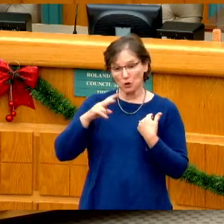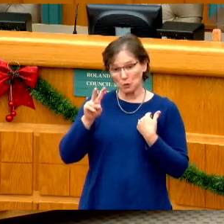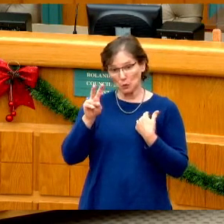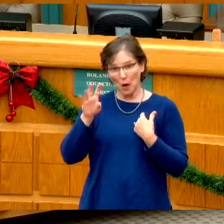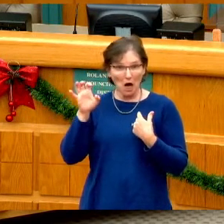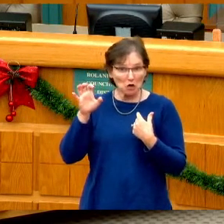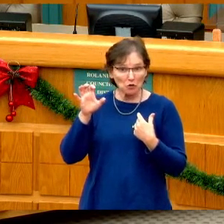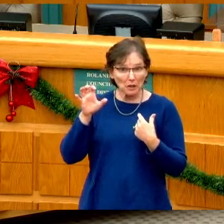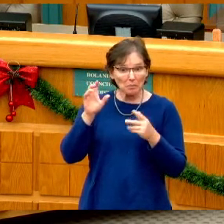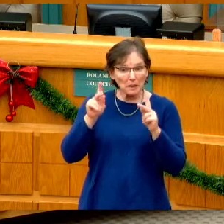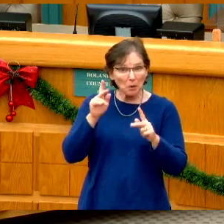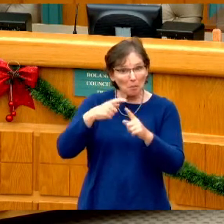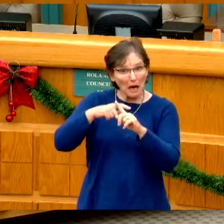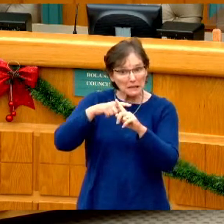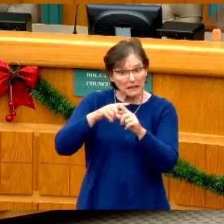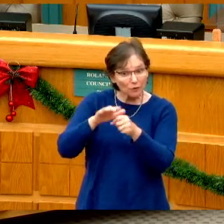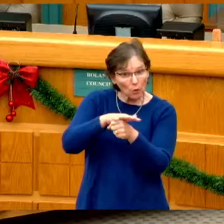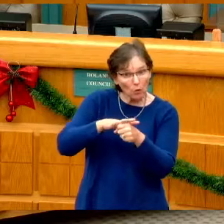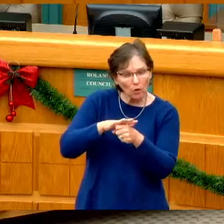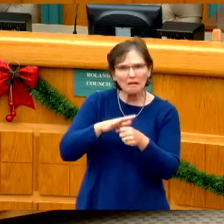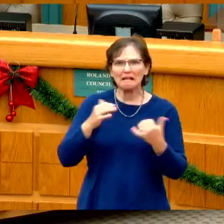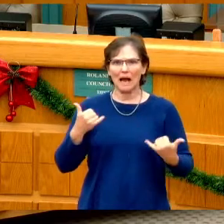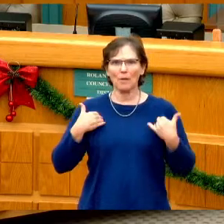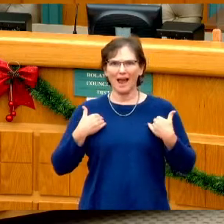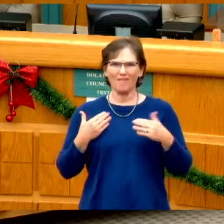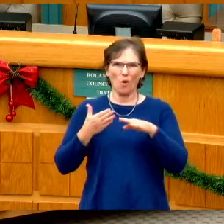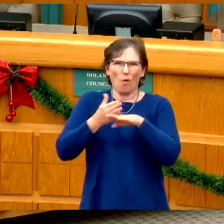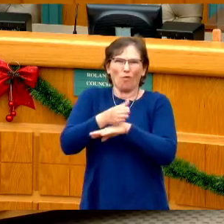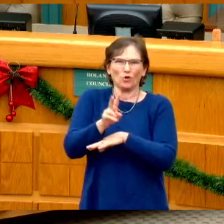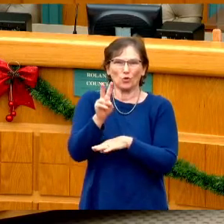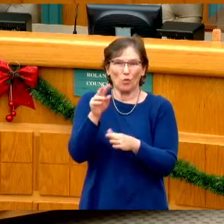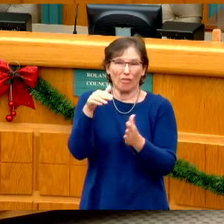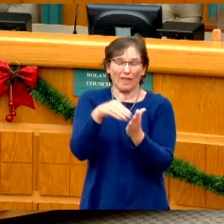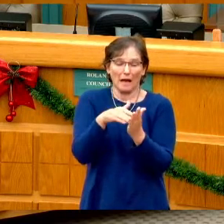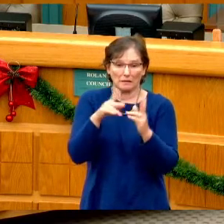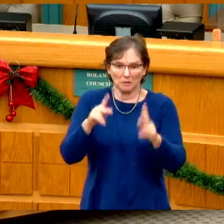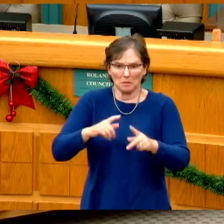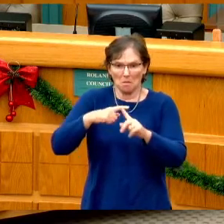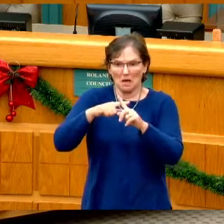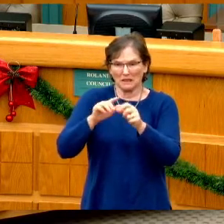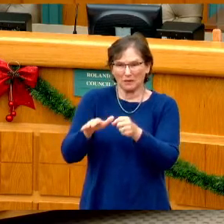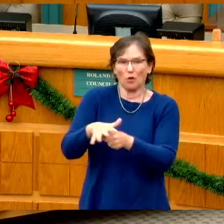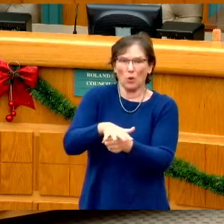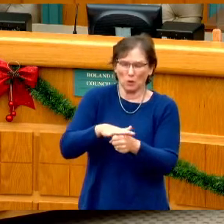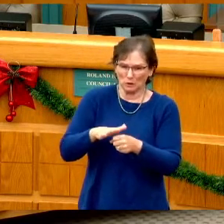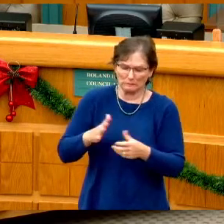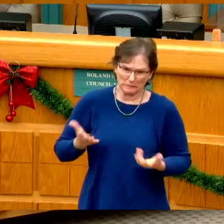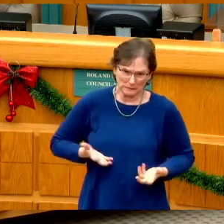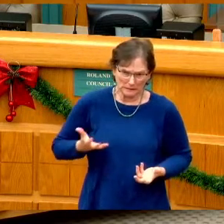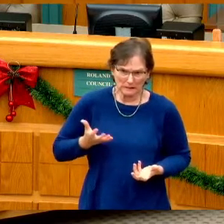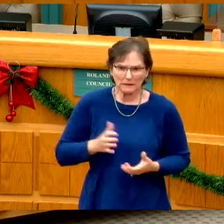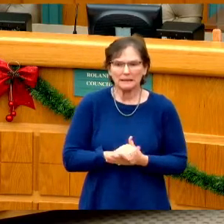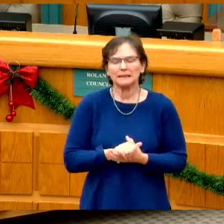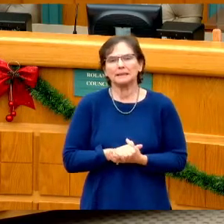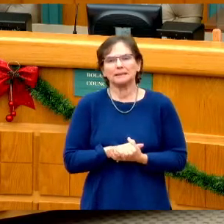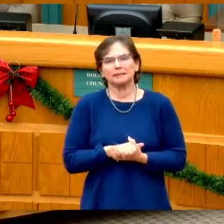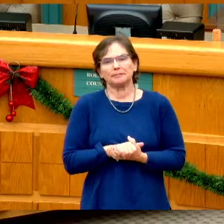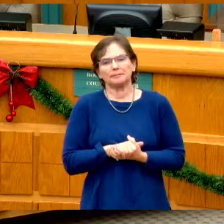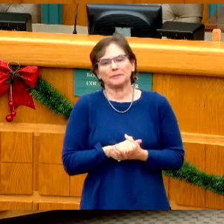have had over 500 deaths here in Nueces County. Next slide, please.